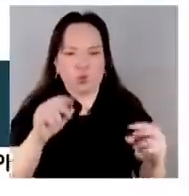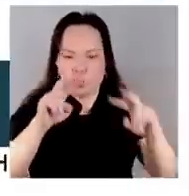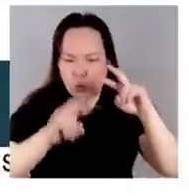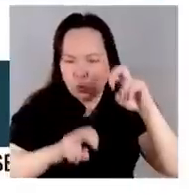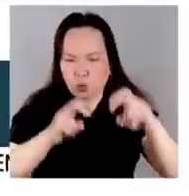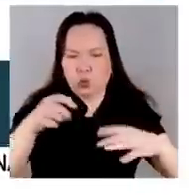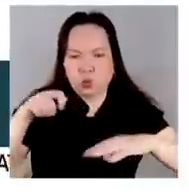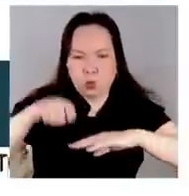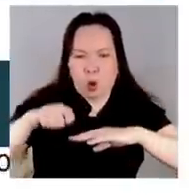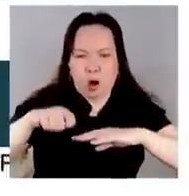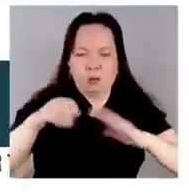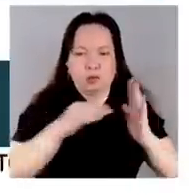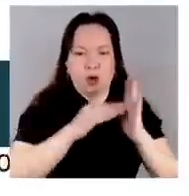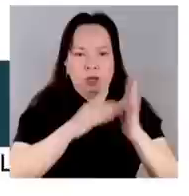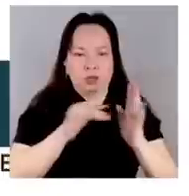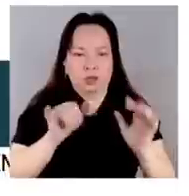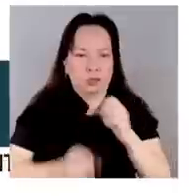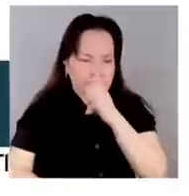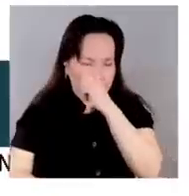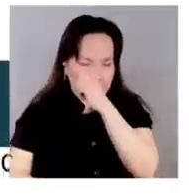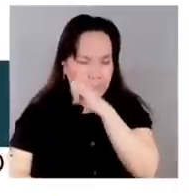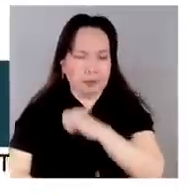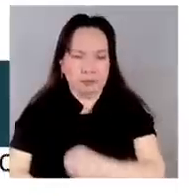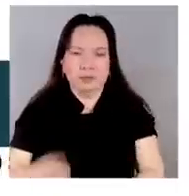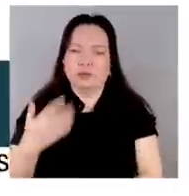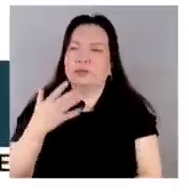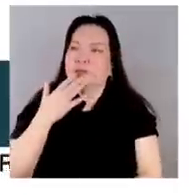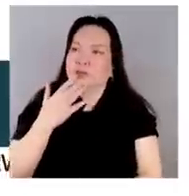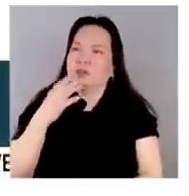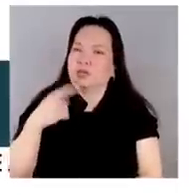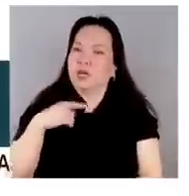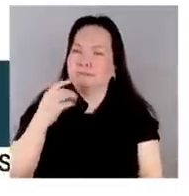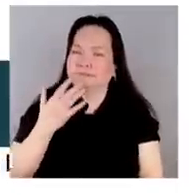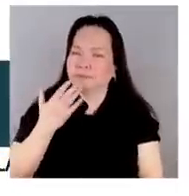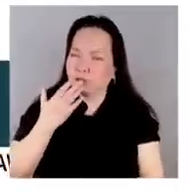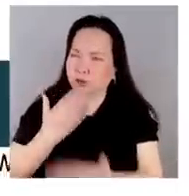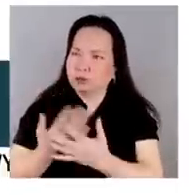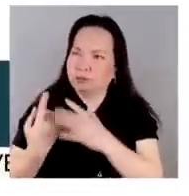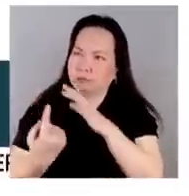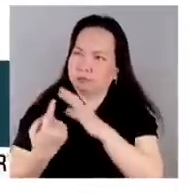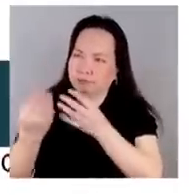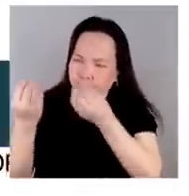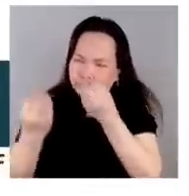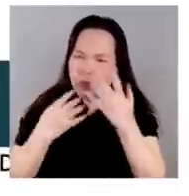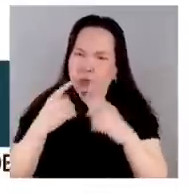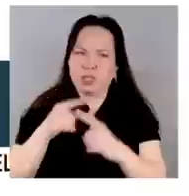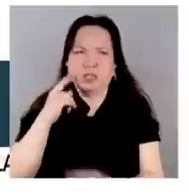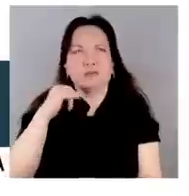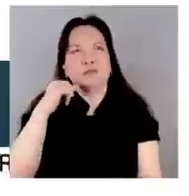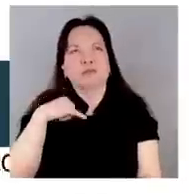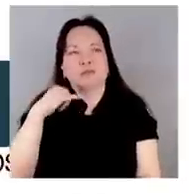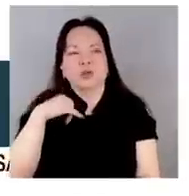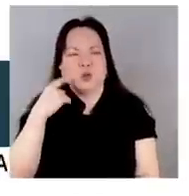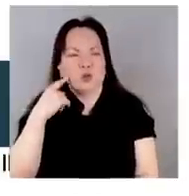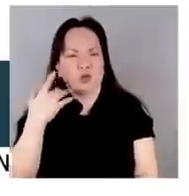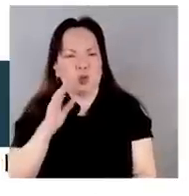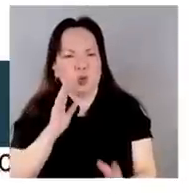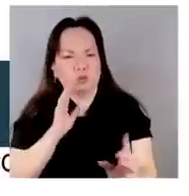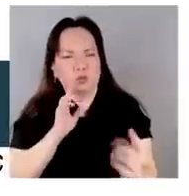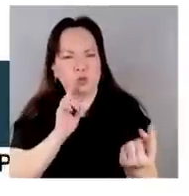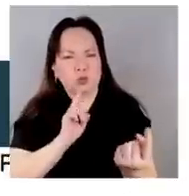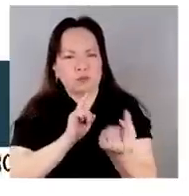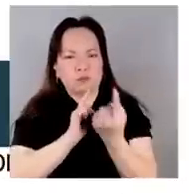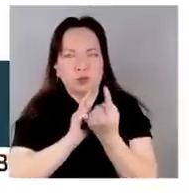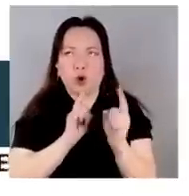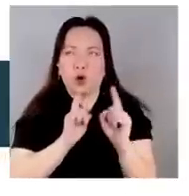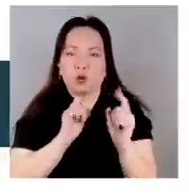prosecutions itself. Well, Elaine, glad you brought that up, because a couple of days back, actually, I think it was just yesterday, when I was able to speak with the Solicitor General of the